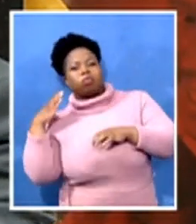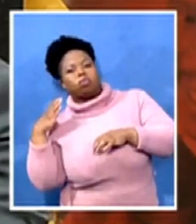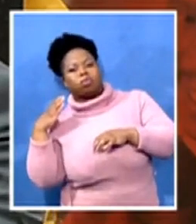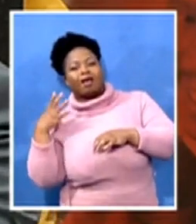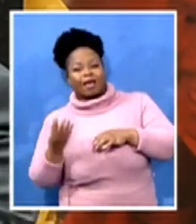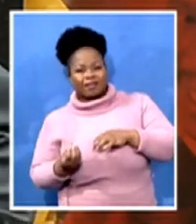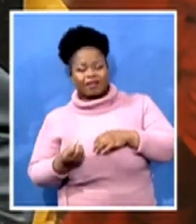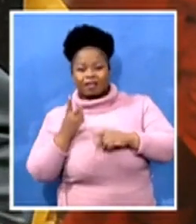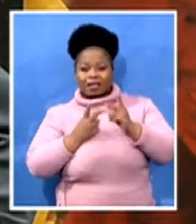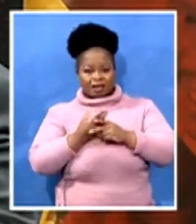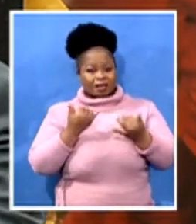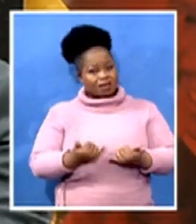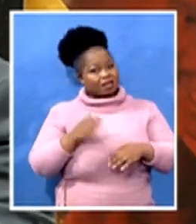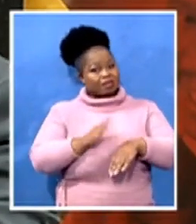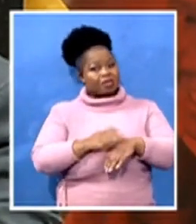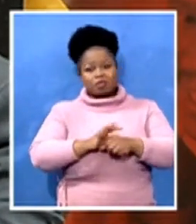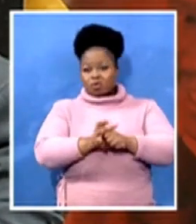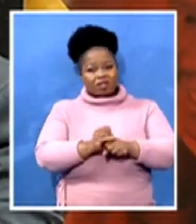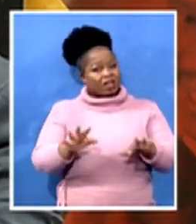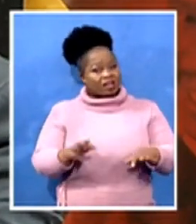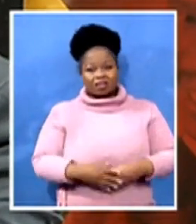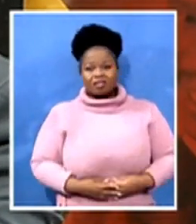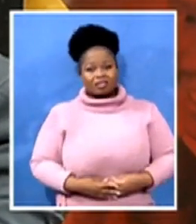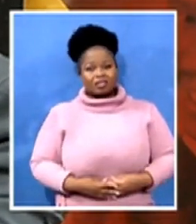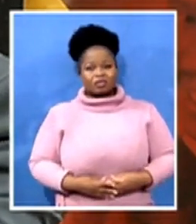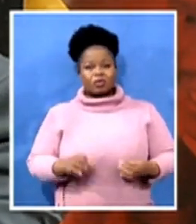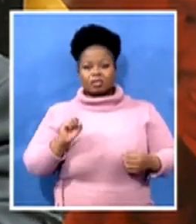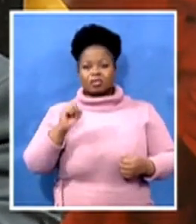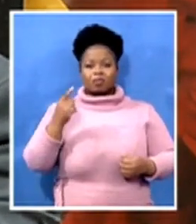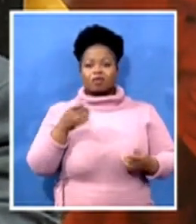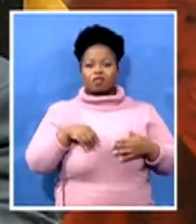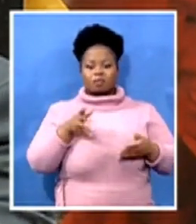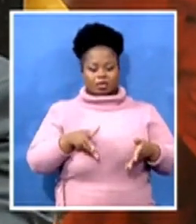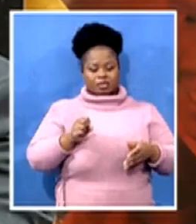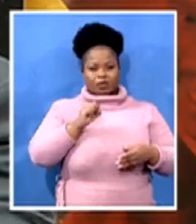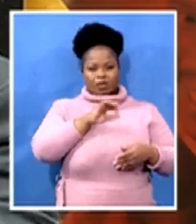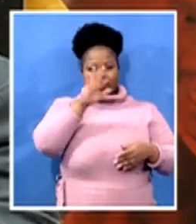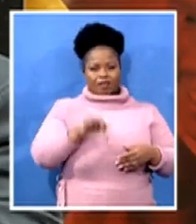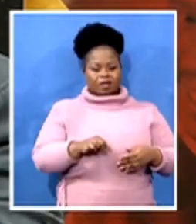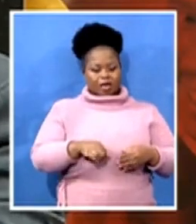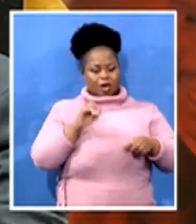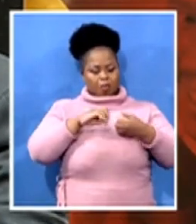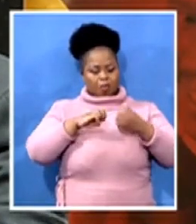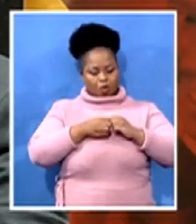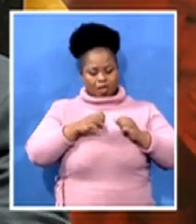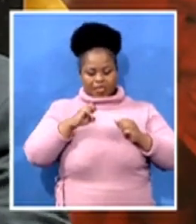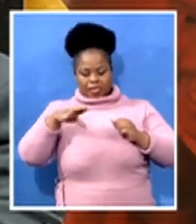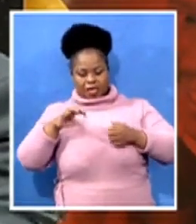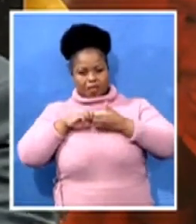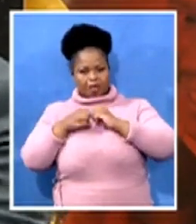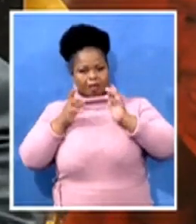ayingomcimbi nje wase-Eastern Cape okanye eSouth Africa, ngumcimbi wehlabathi. Siwubonile ukugqogqisa kwawo